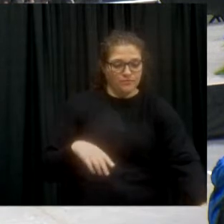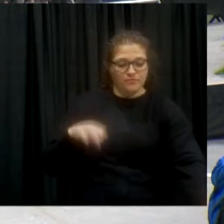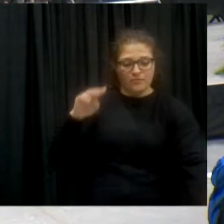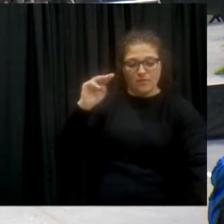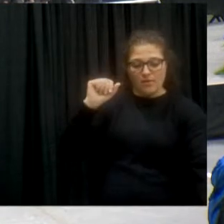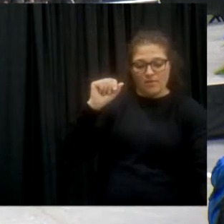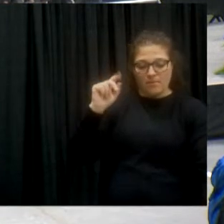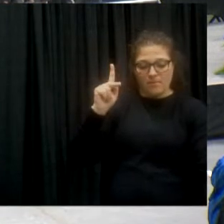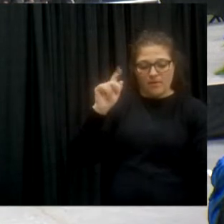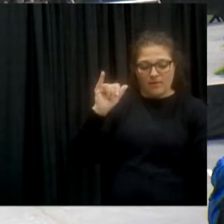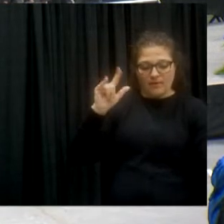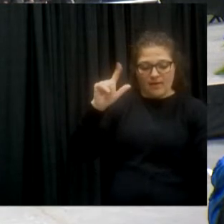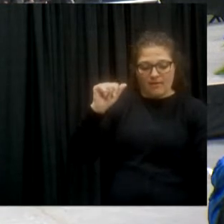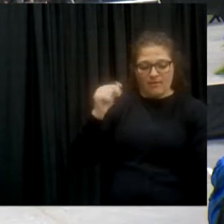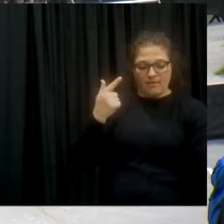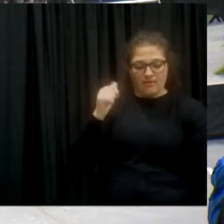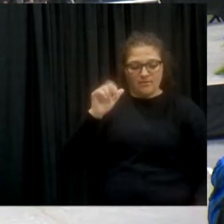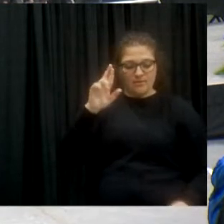Michaela Garrett,